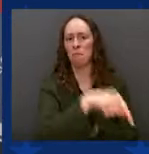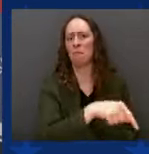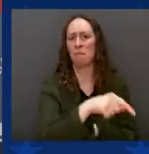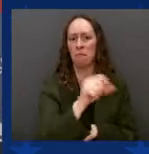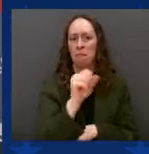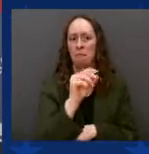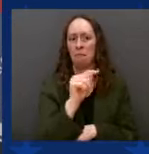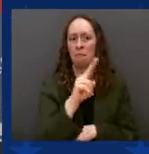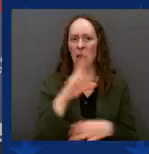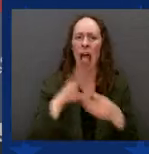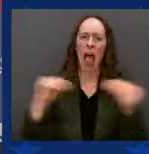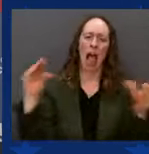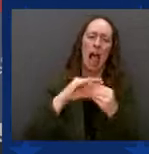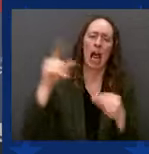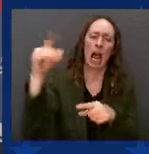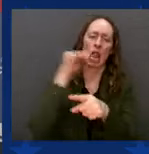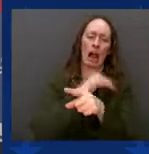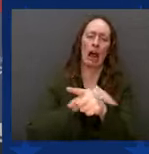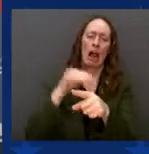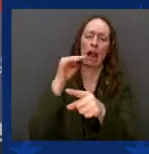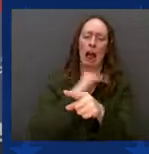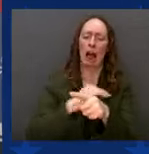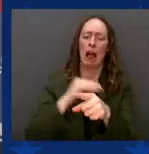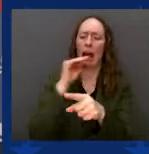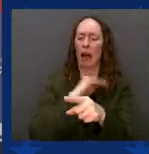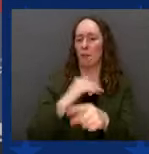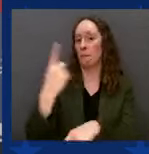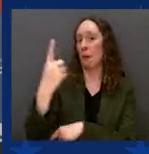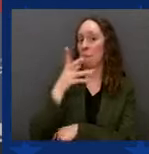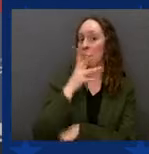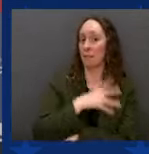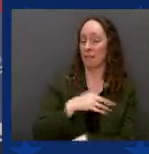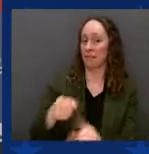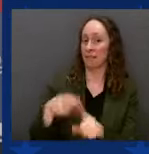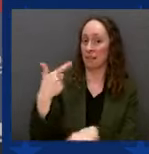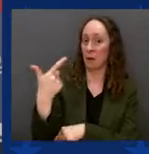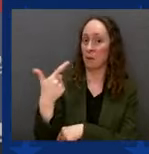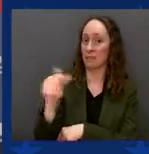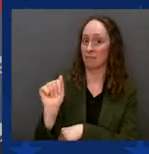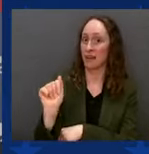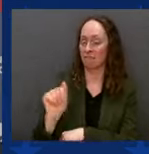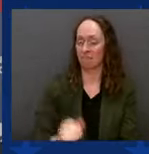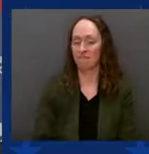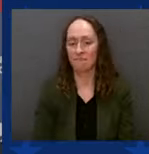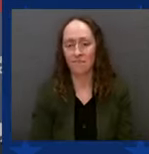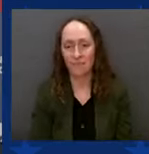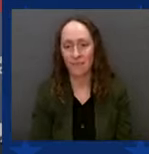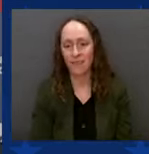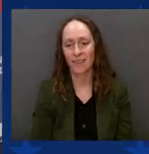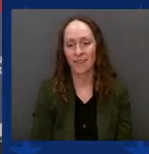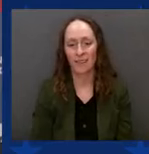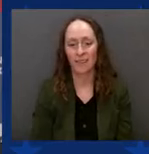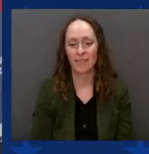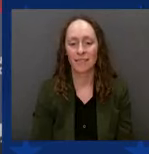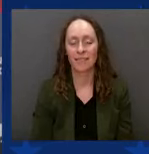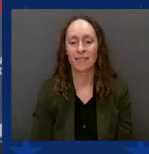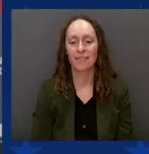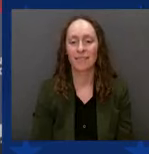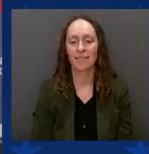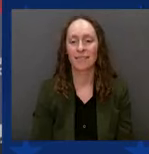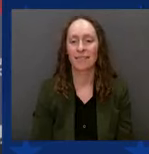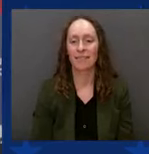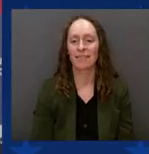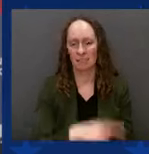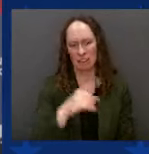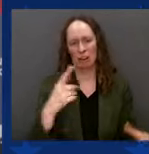Mounder. Well, no, no, no, I didn't say for that reason, but here's the deal. They said lie. I said, well, let me ask